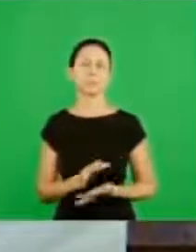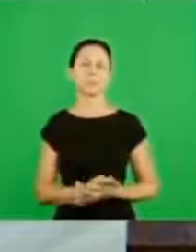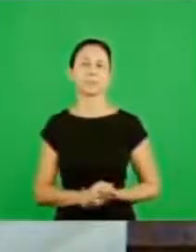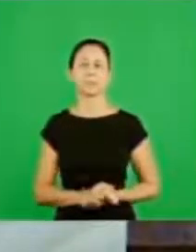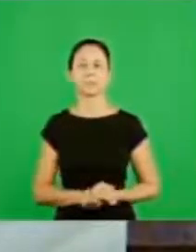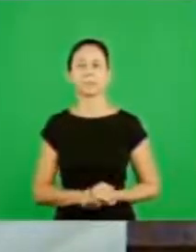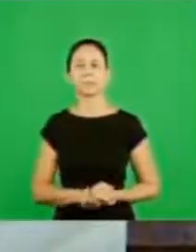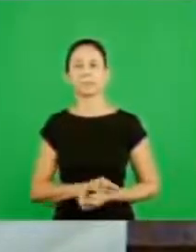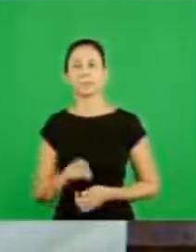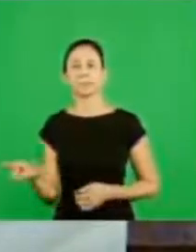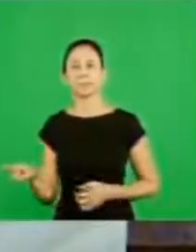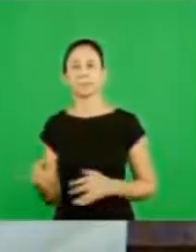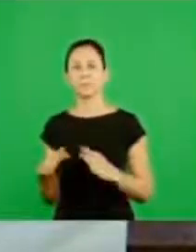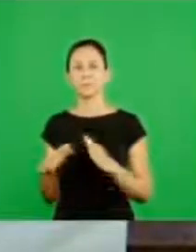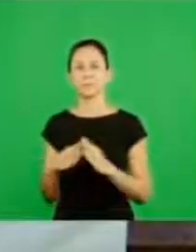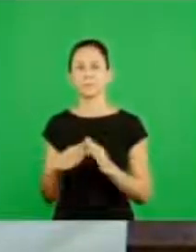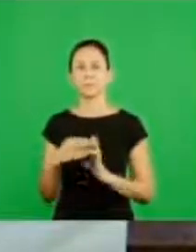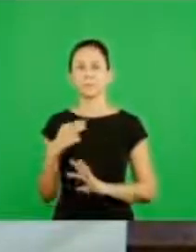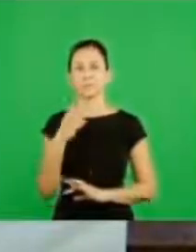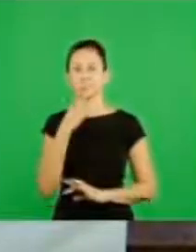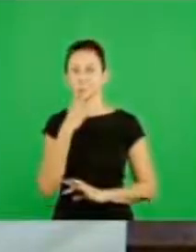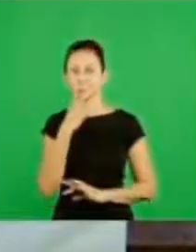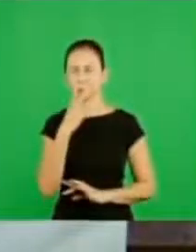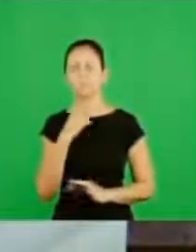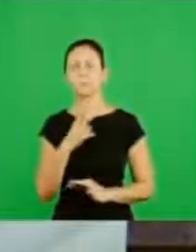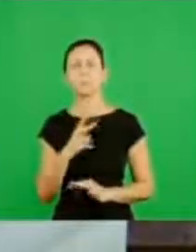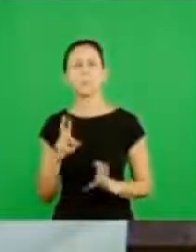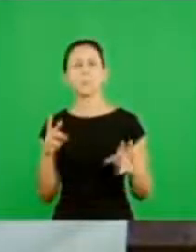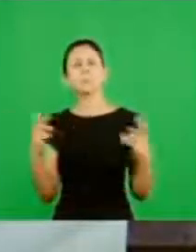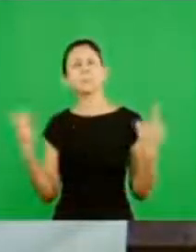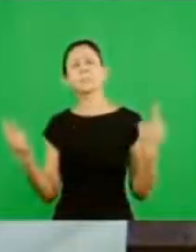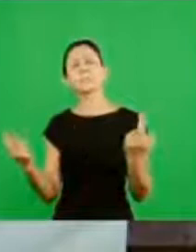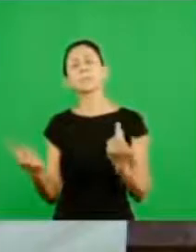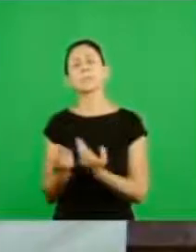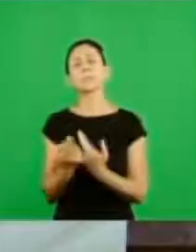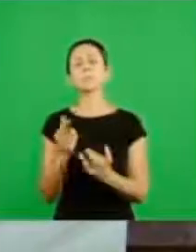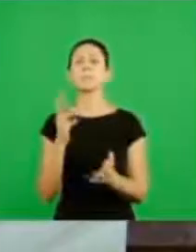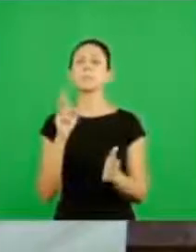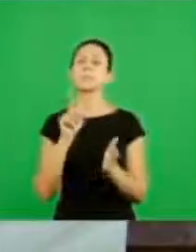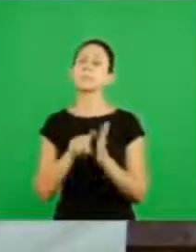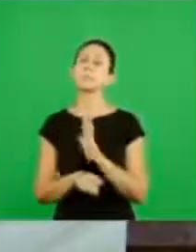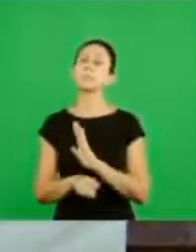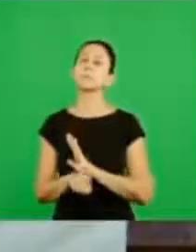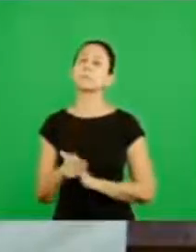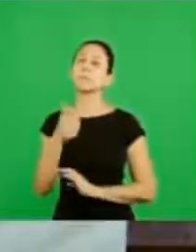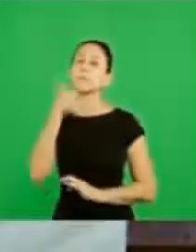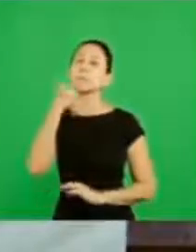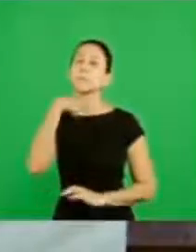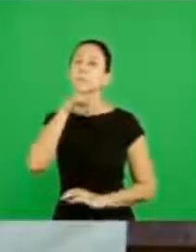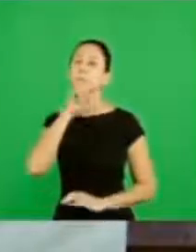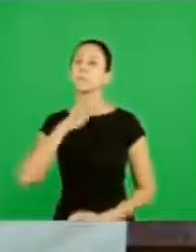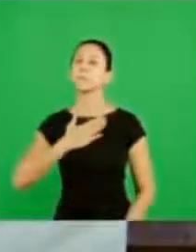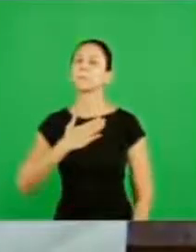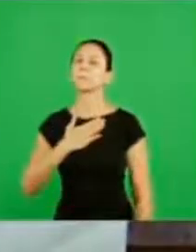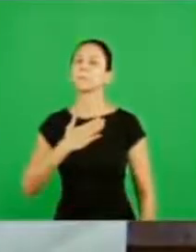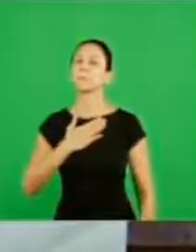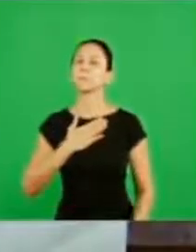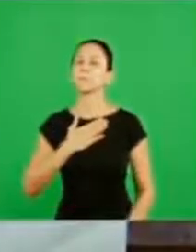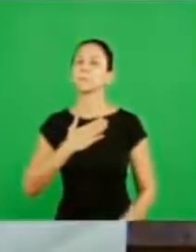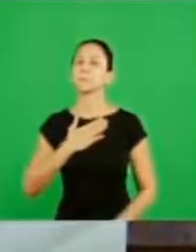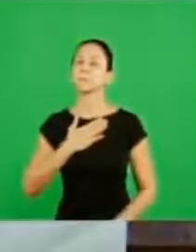was a simple man, but he's still alive today in Vitória, in the state of Espírito Santo. And in